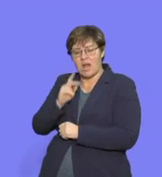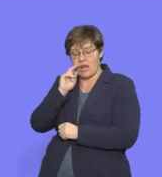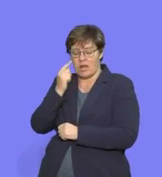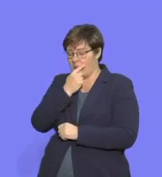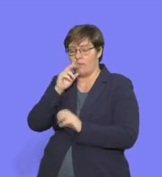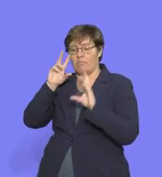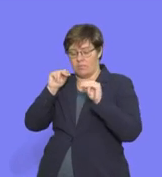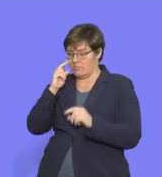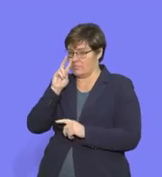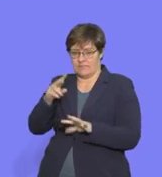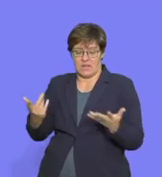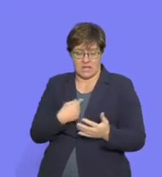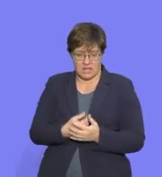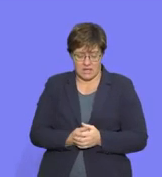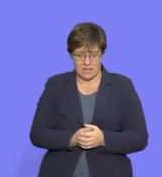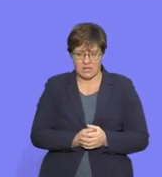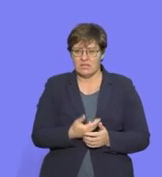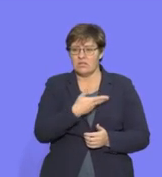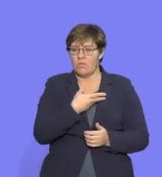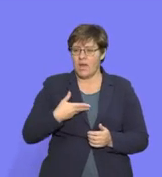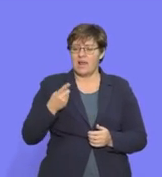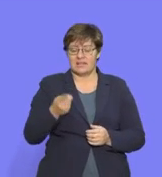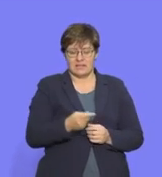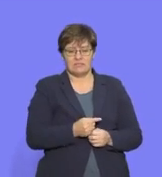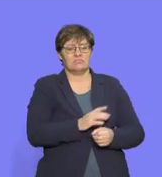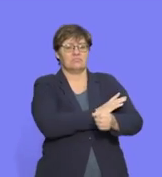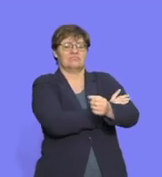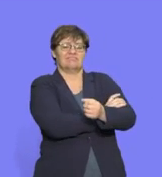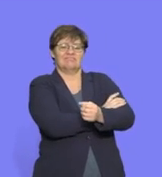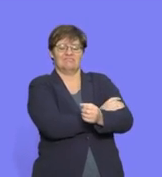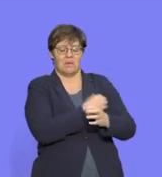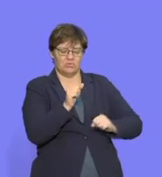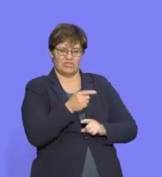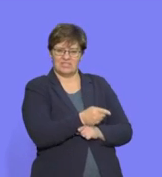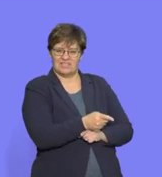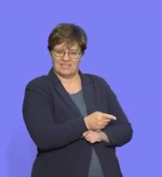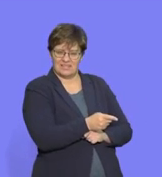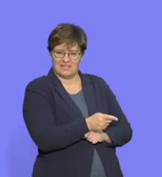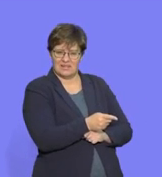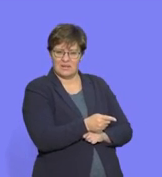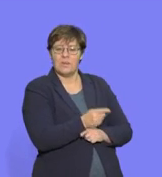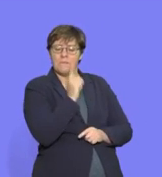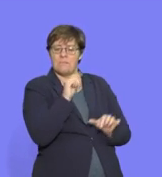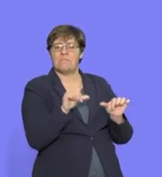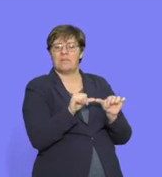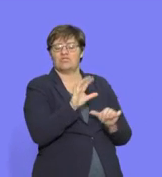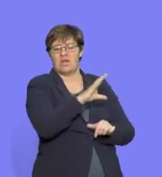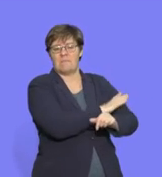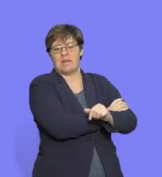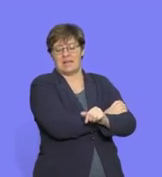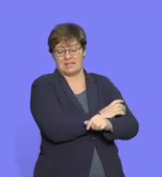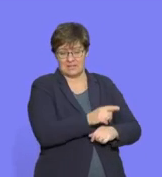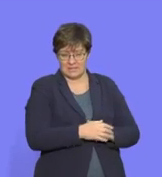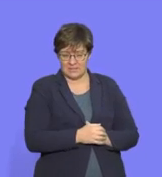blind. So that's why I've got this lady over here. She has got a machine, right, that is going to measure her blood